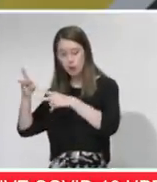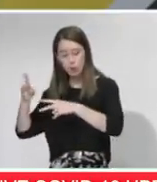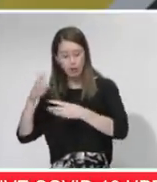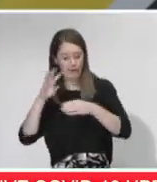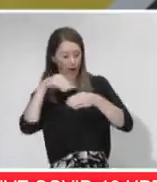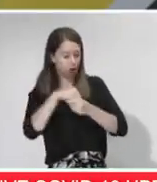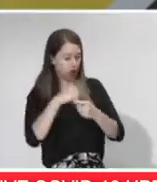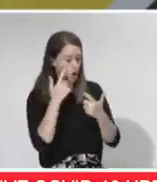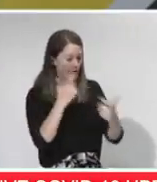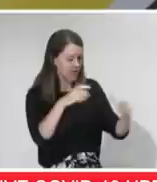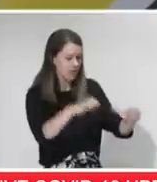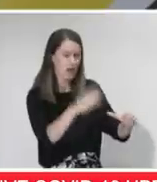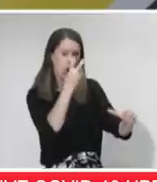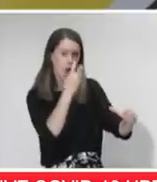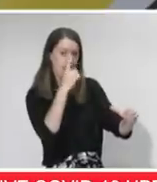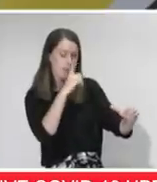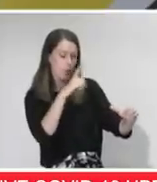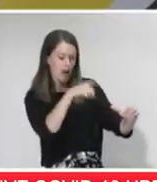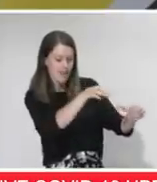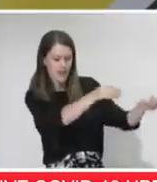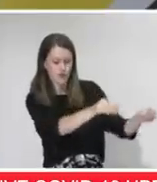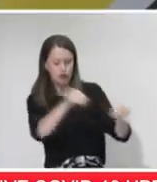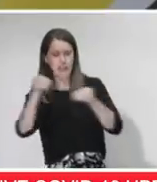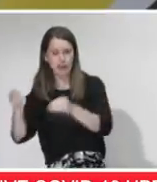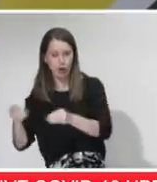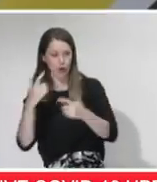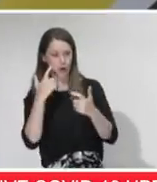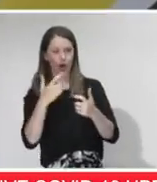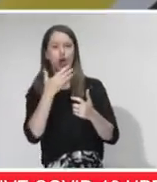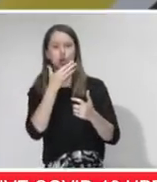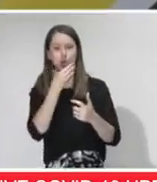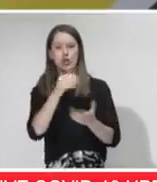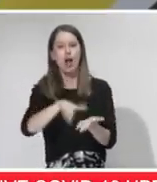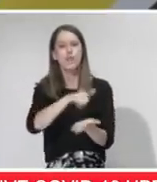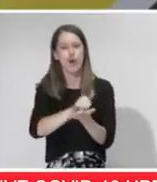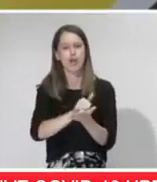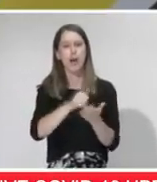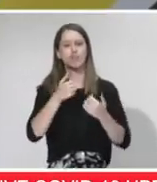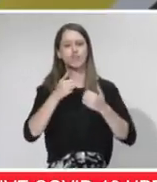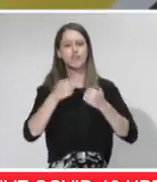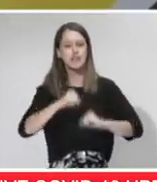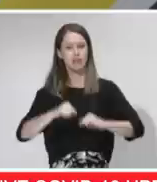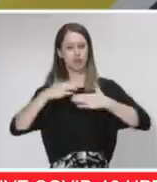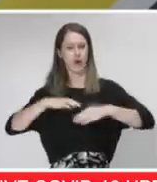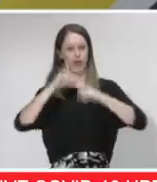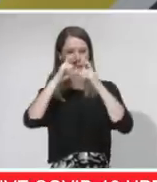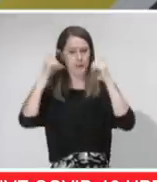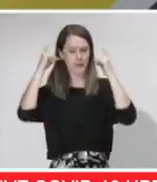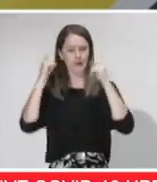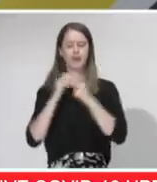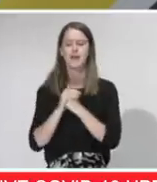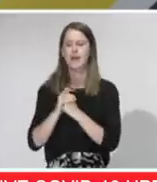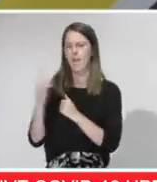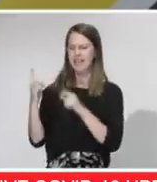transfer of those people from the rest home were using appropriate PPE. What it does show is